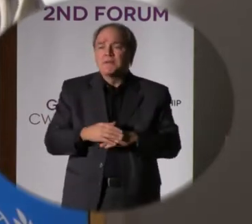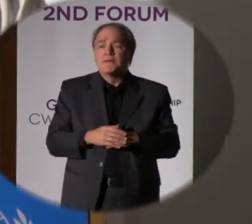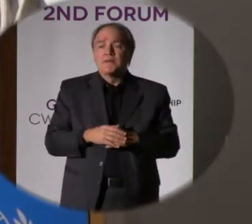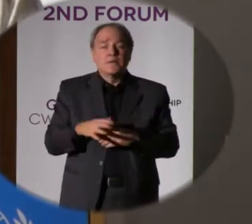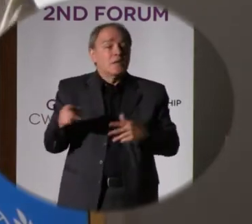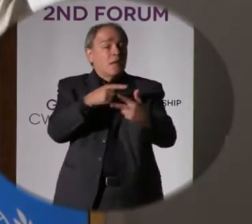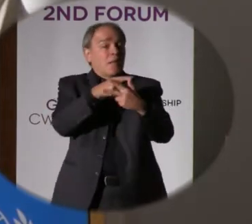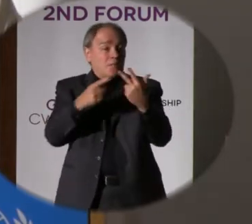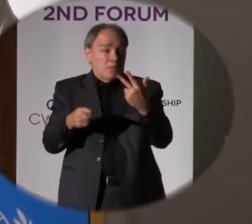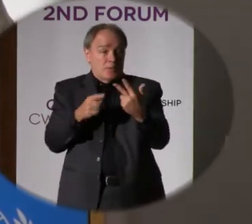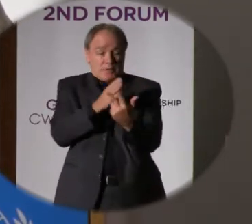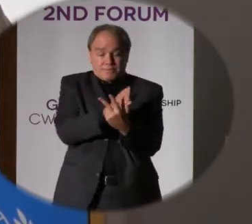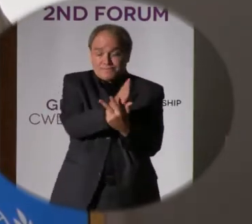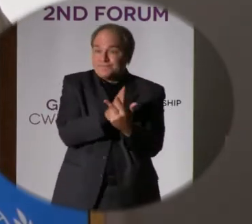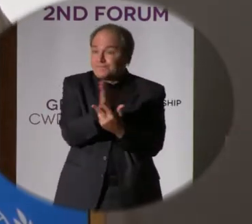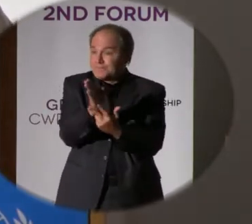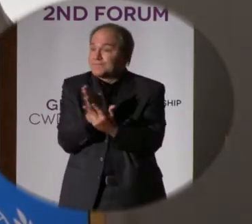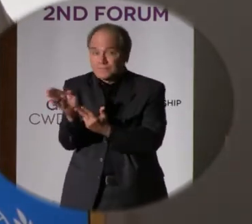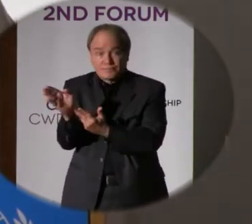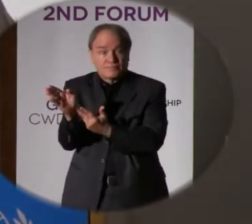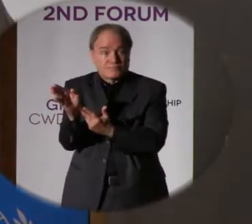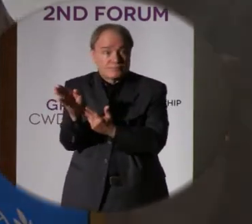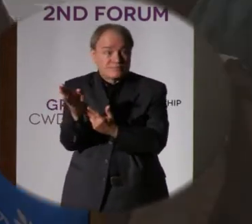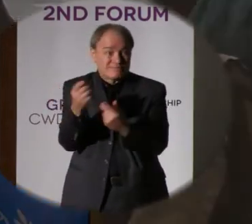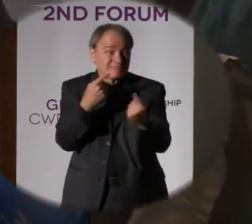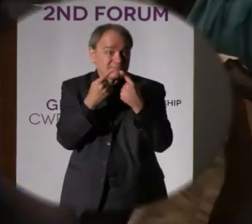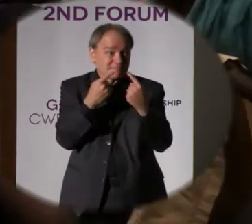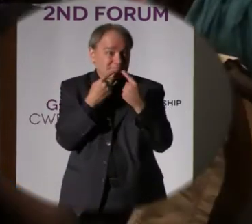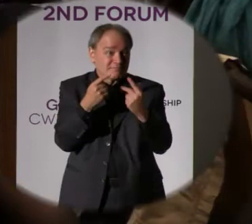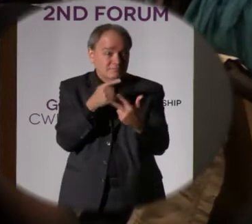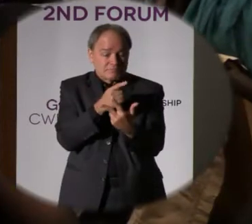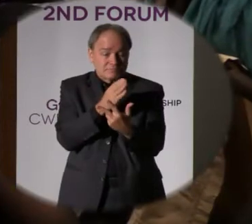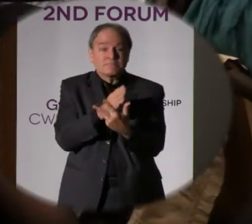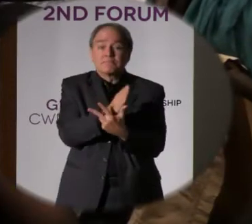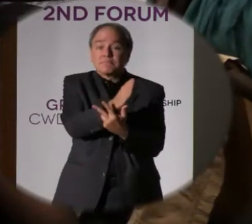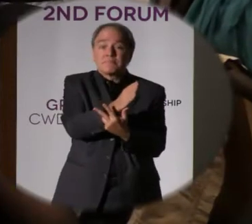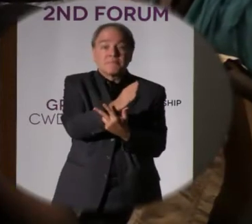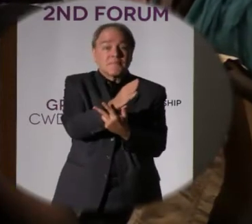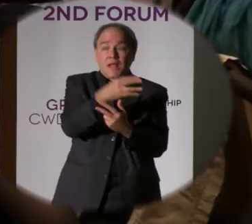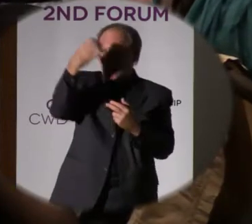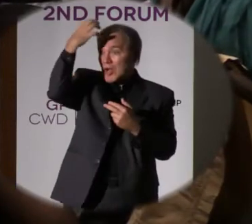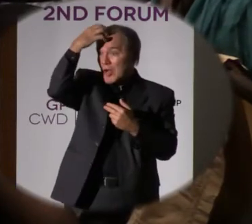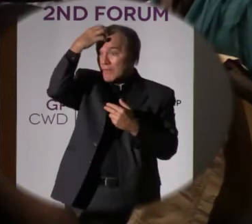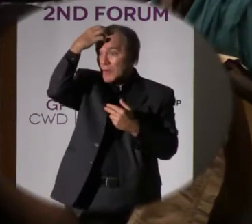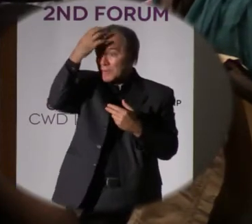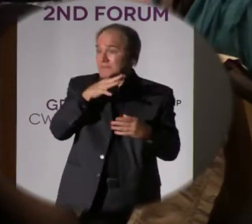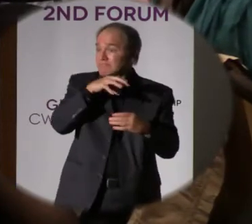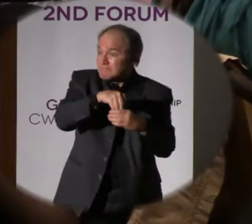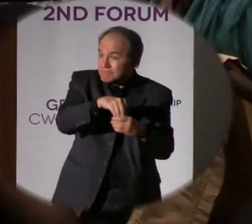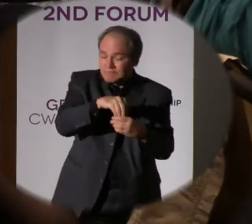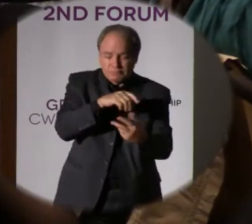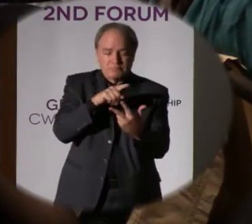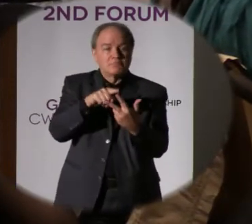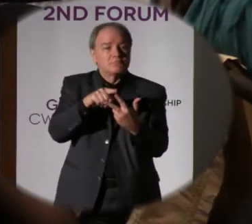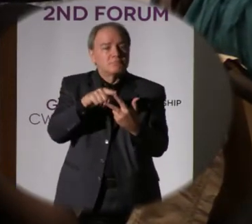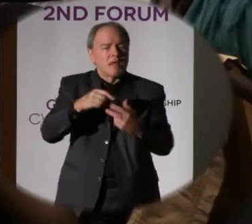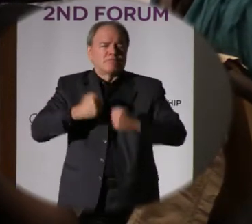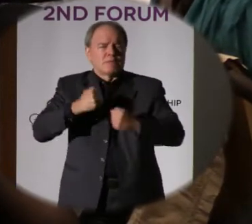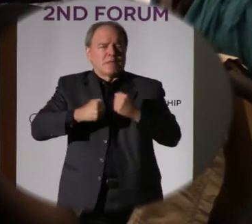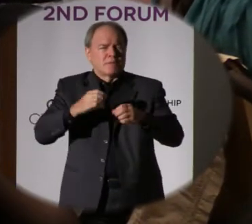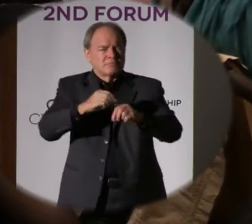throughout the workshop, throughout the day, are government engagement, public awareness, and